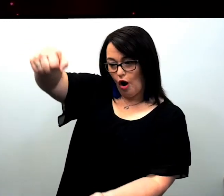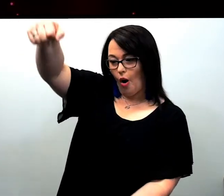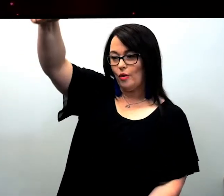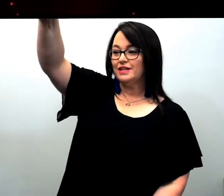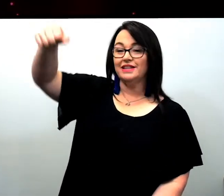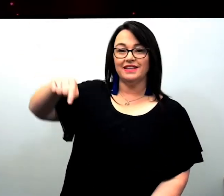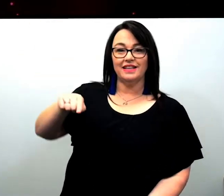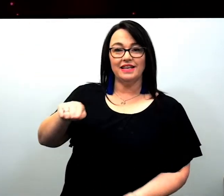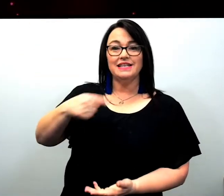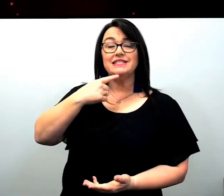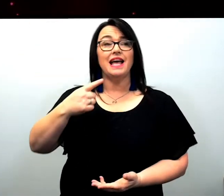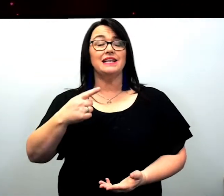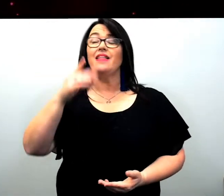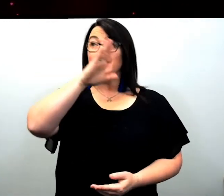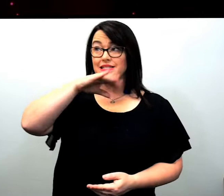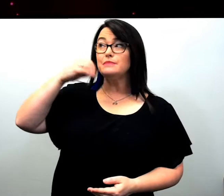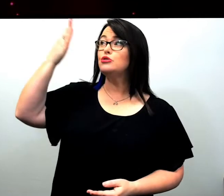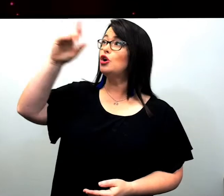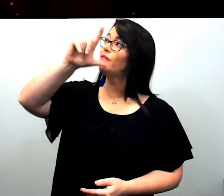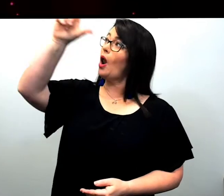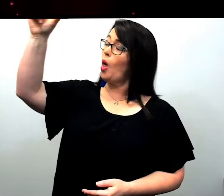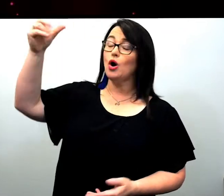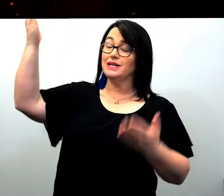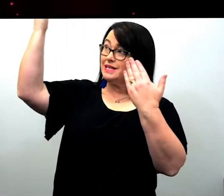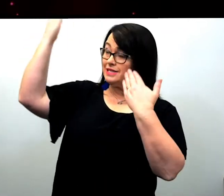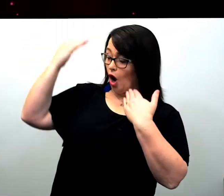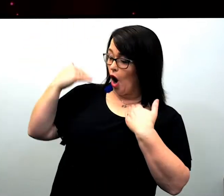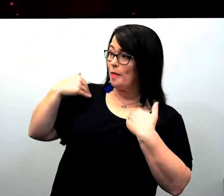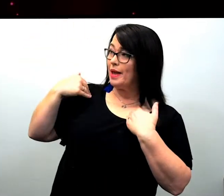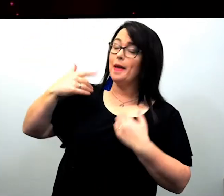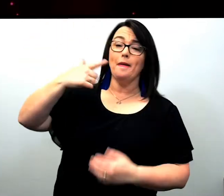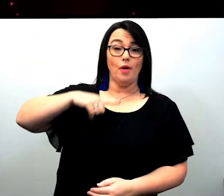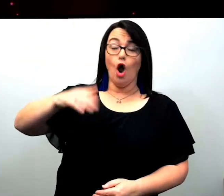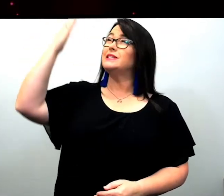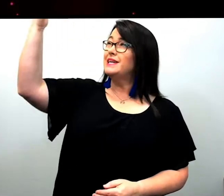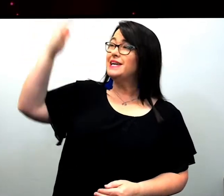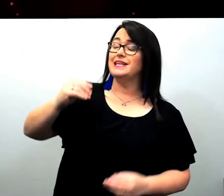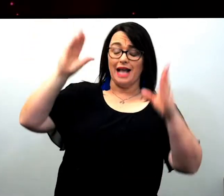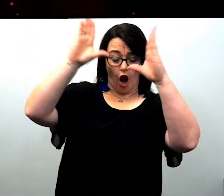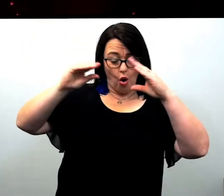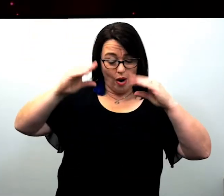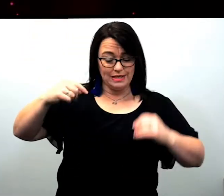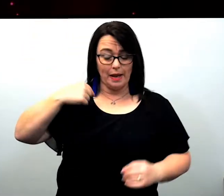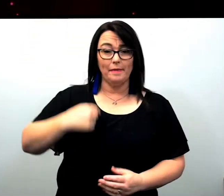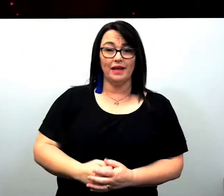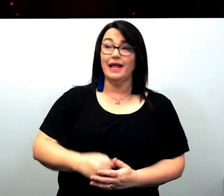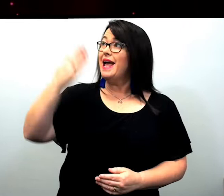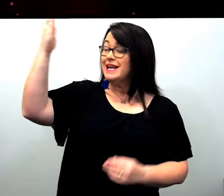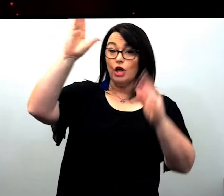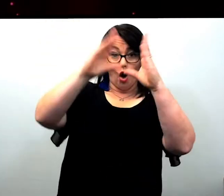Lord is upon me because he has anointed me." Everyone say, "Anointed me." In your house, say, "He's anointed